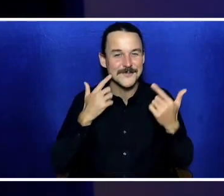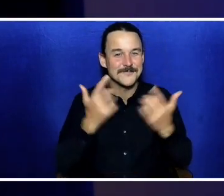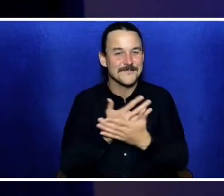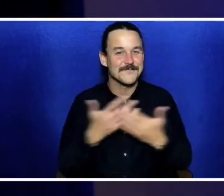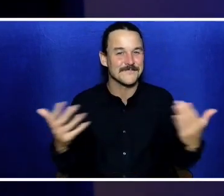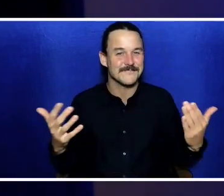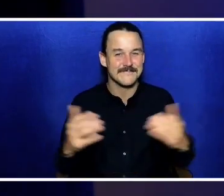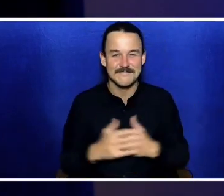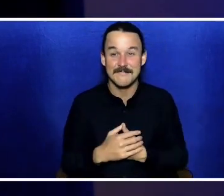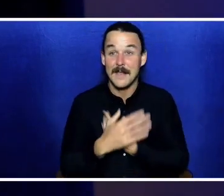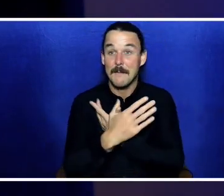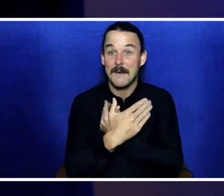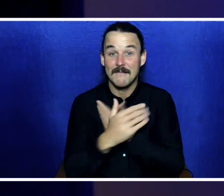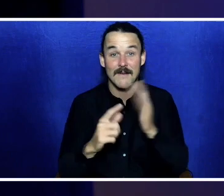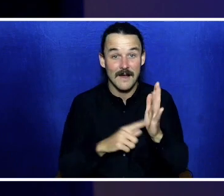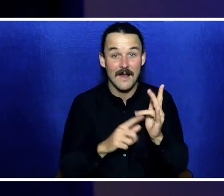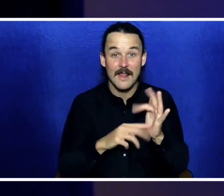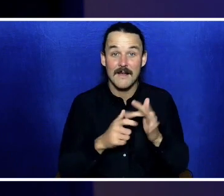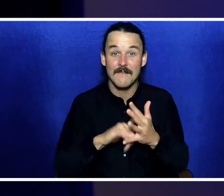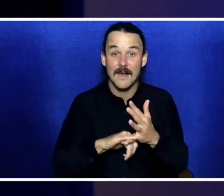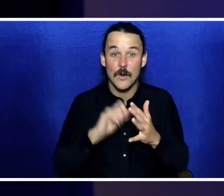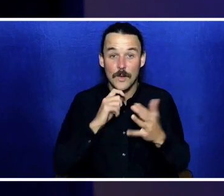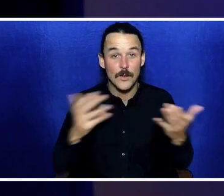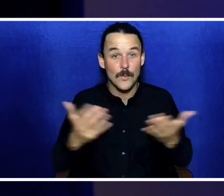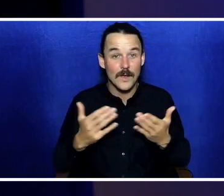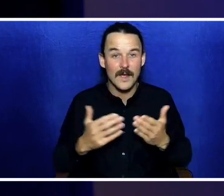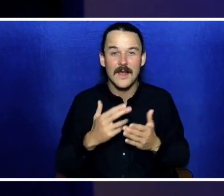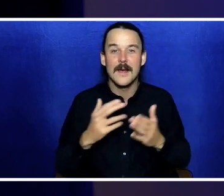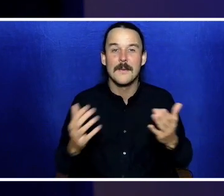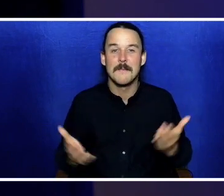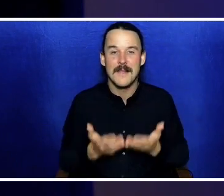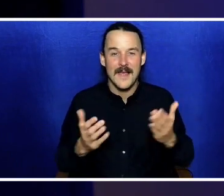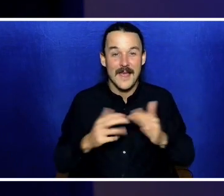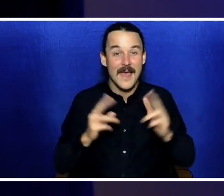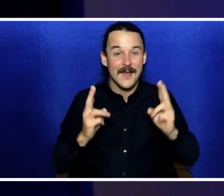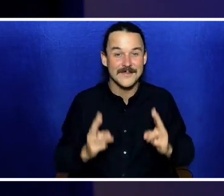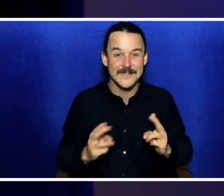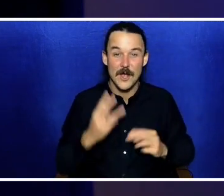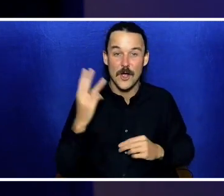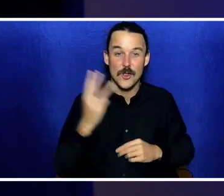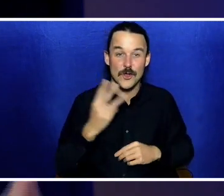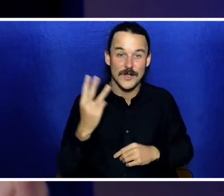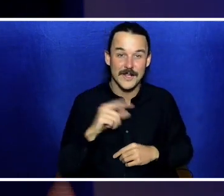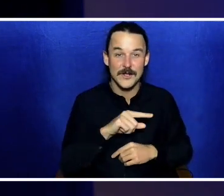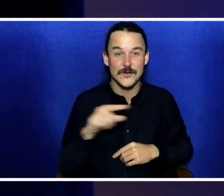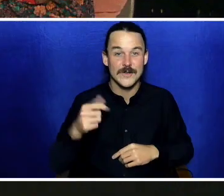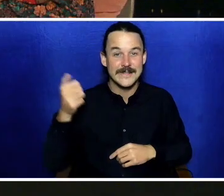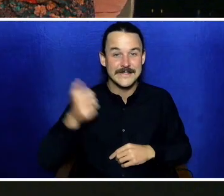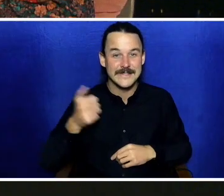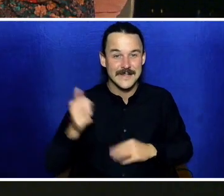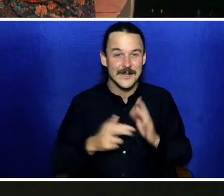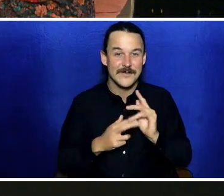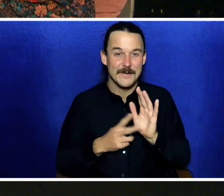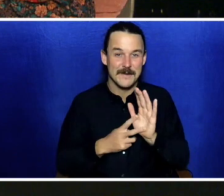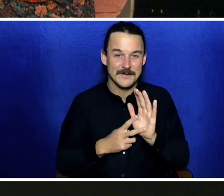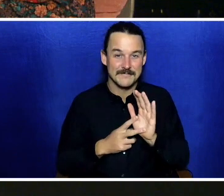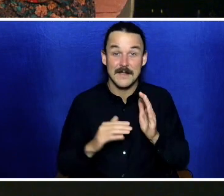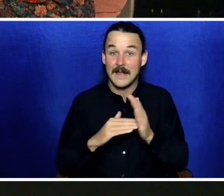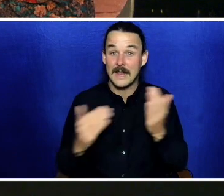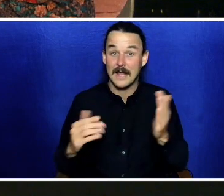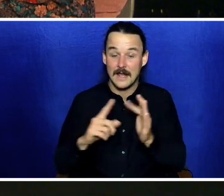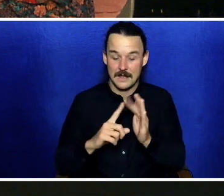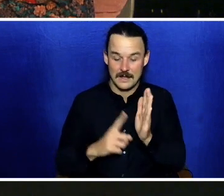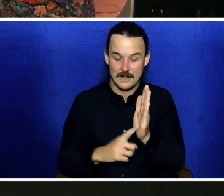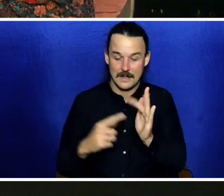will be performed at Arts Centre Melbourne's Playhouse from the 13th to the 16th of November. Now, Elizabeth, Victorian Opera is